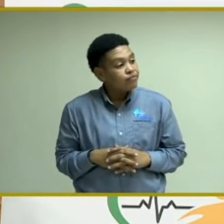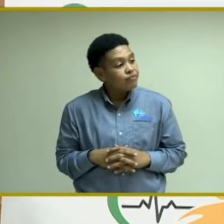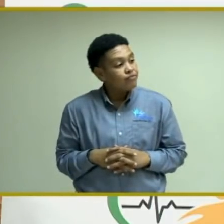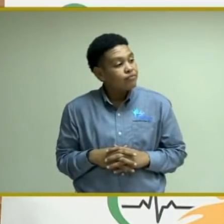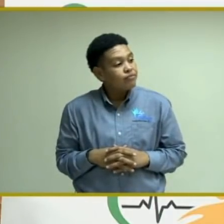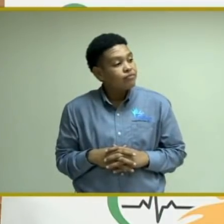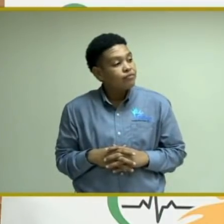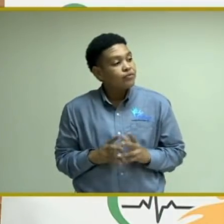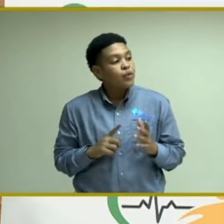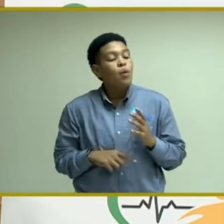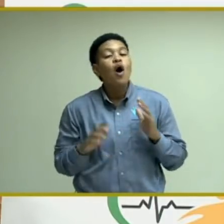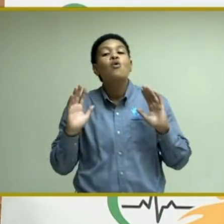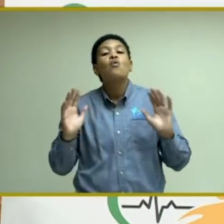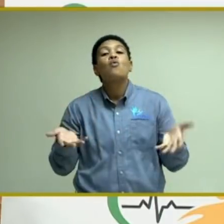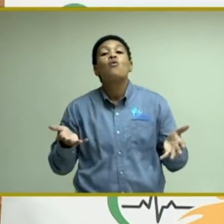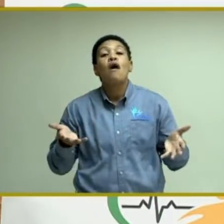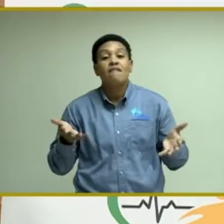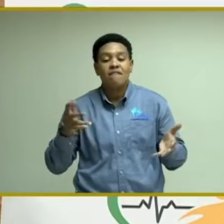remaining allocations